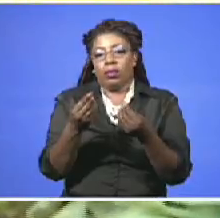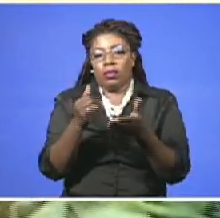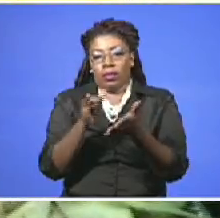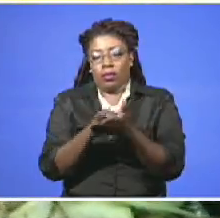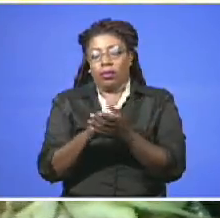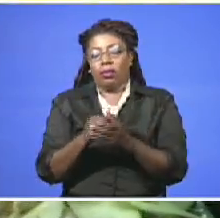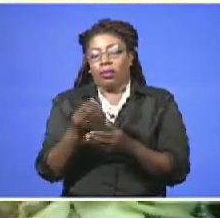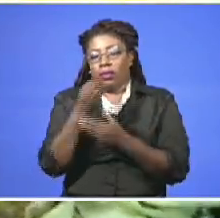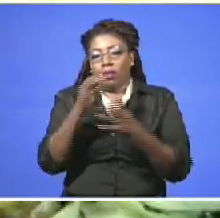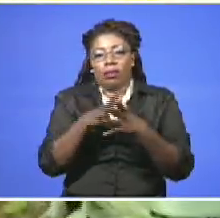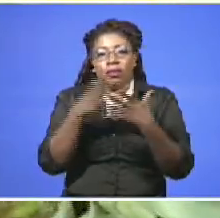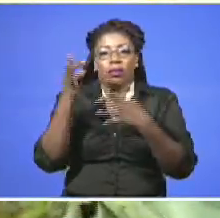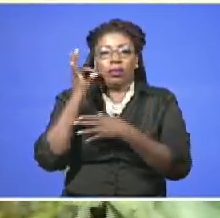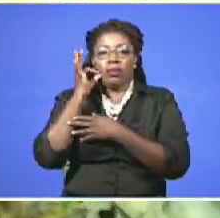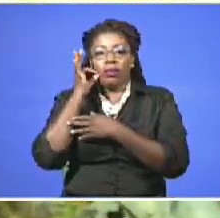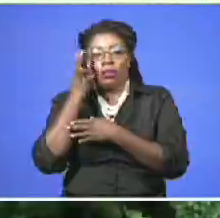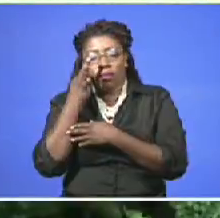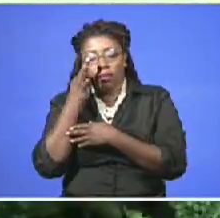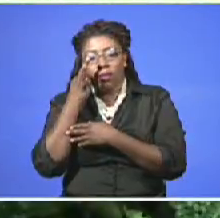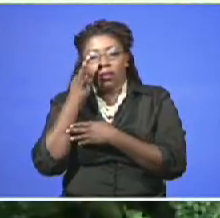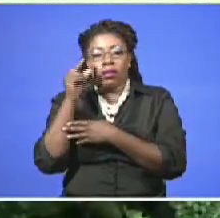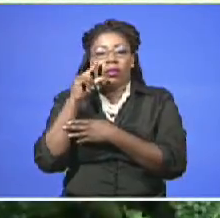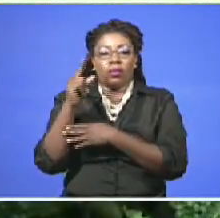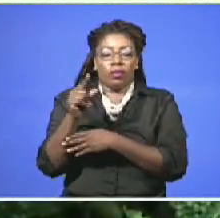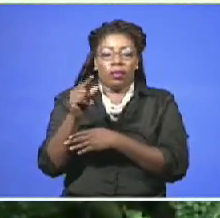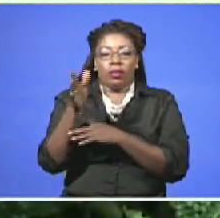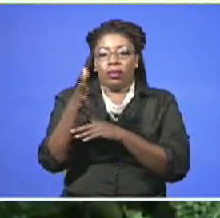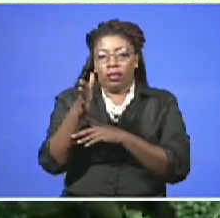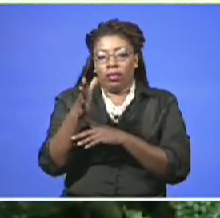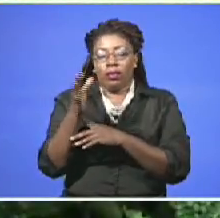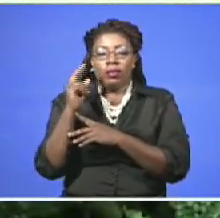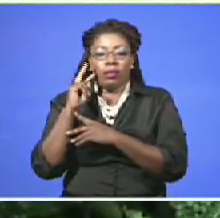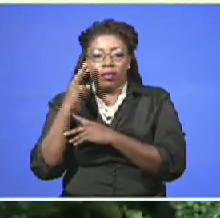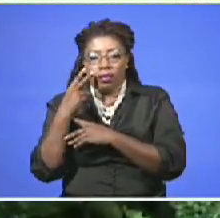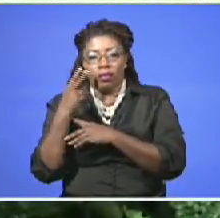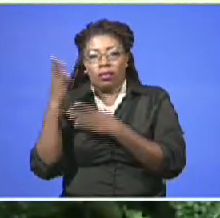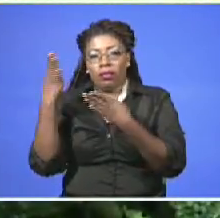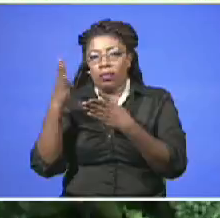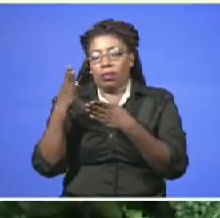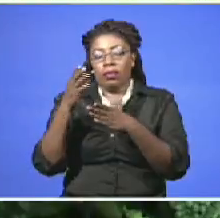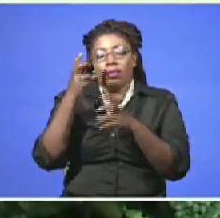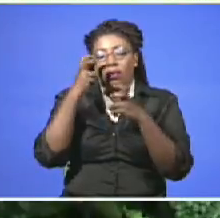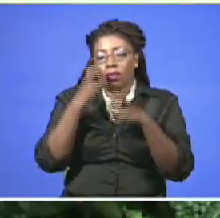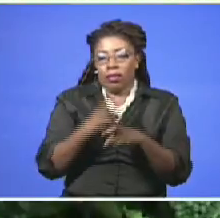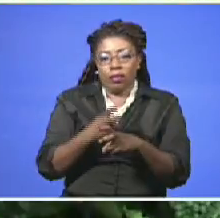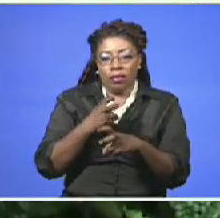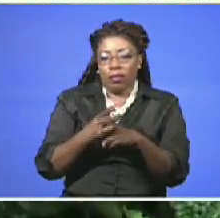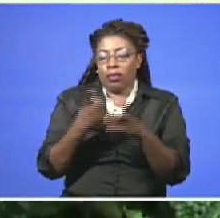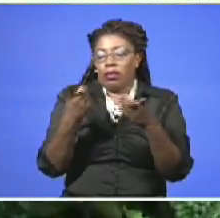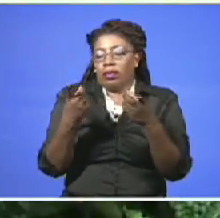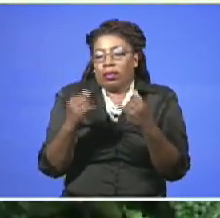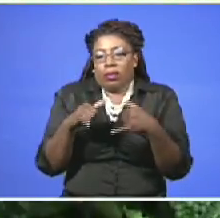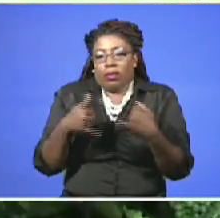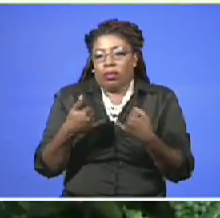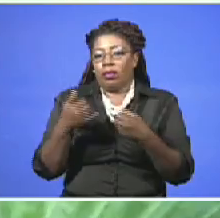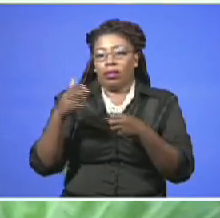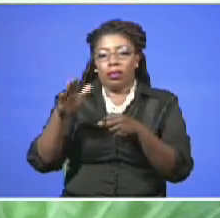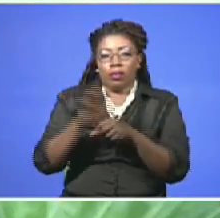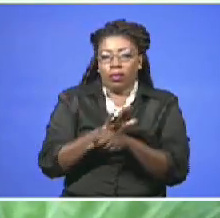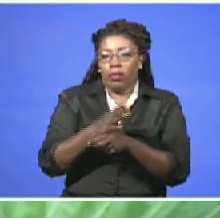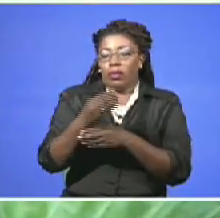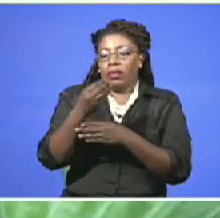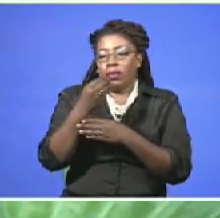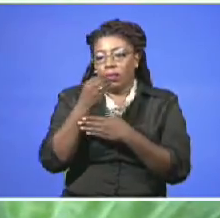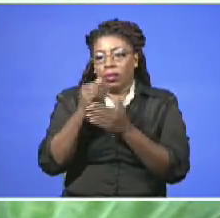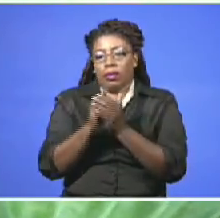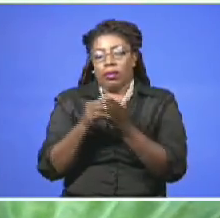lots of fruits and greens is one of the biggest challenges some Bahamians find hard to get accustomed to when enjoying a full-course meal, but it